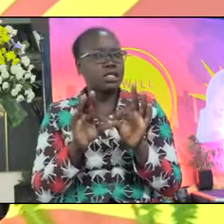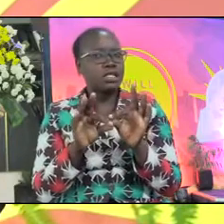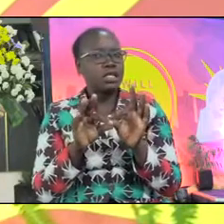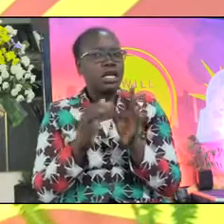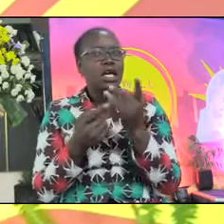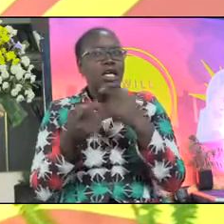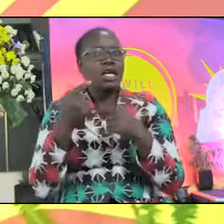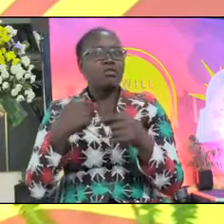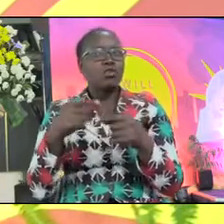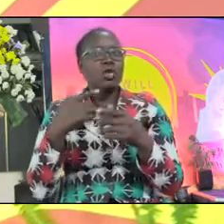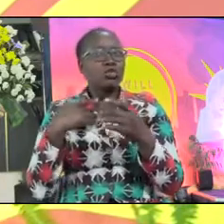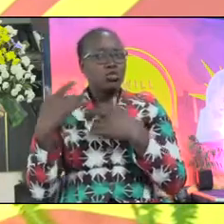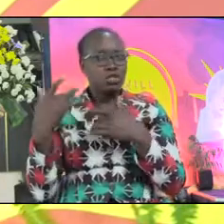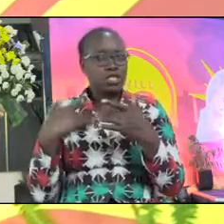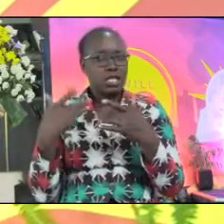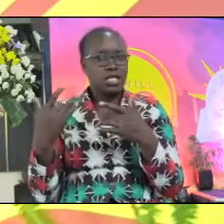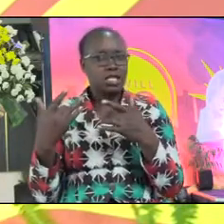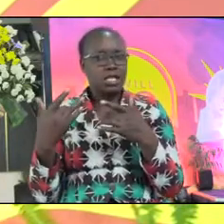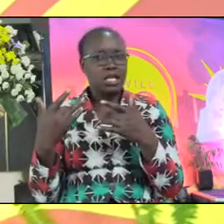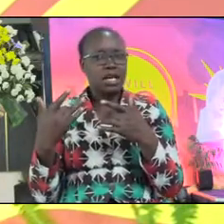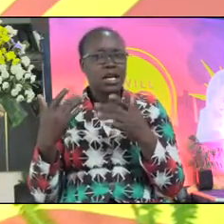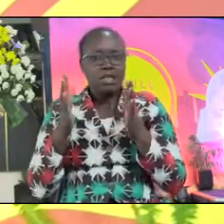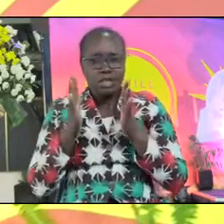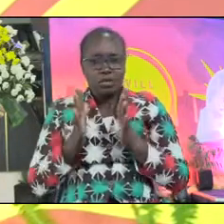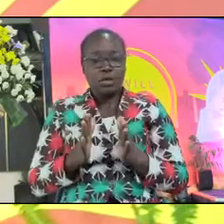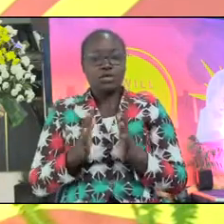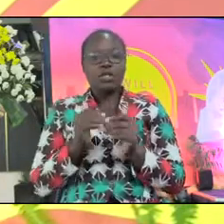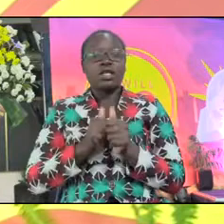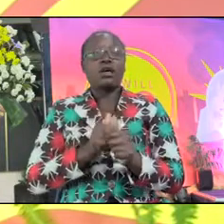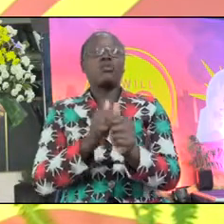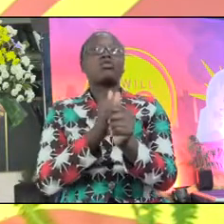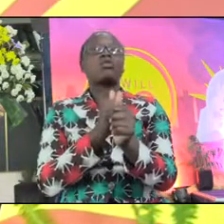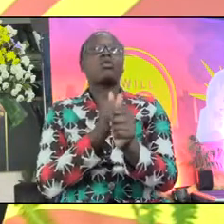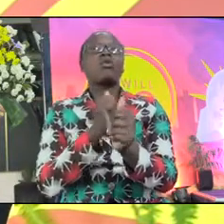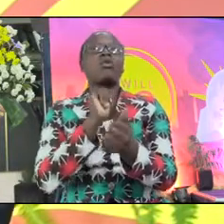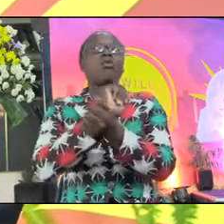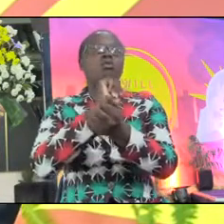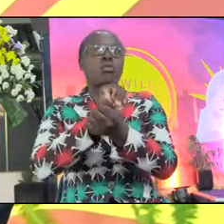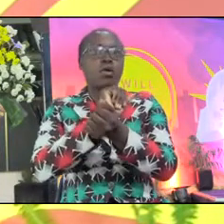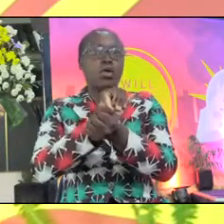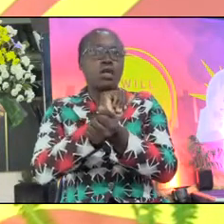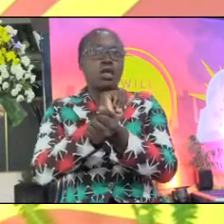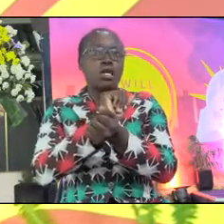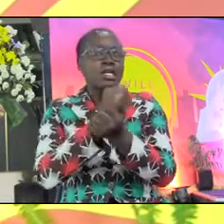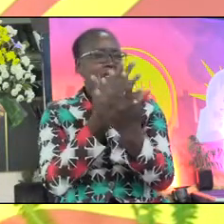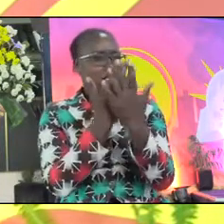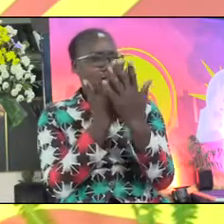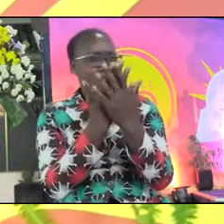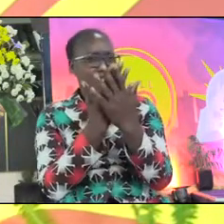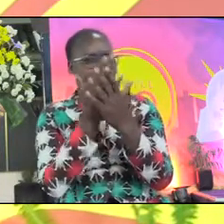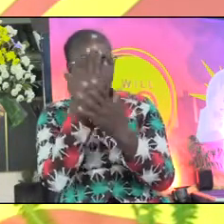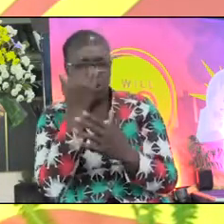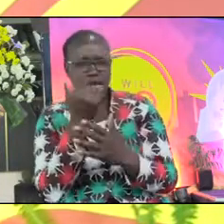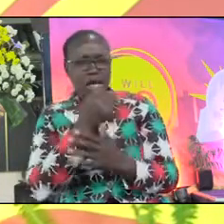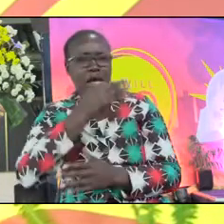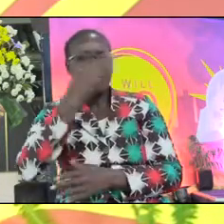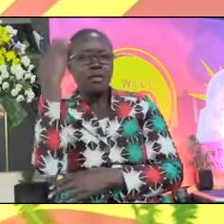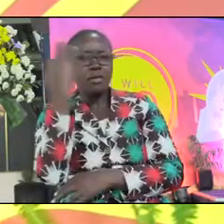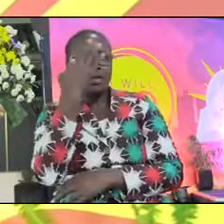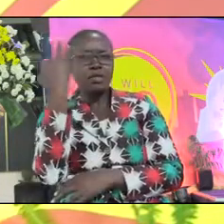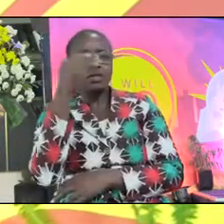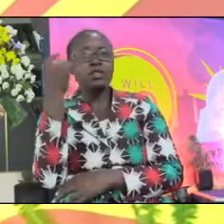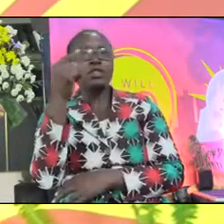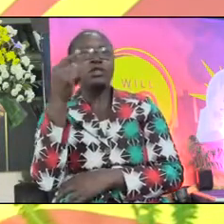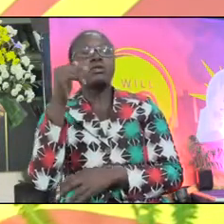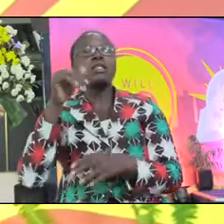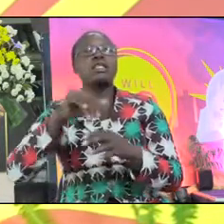come to us concerning the Apostle Paul. He had been arrested for preaching the gospel